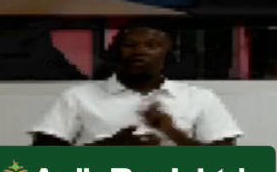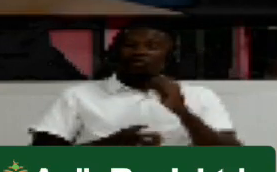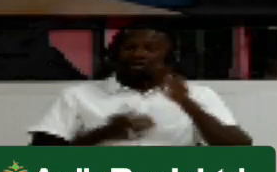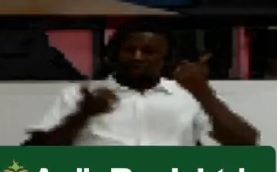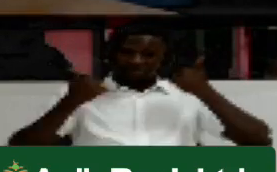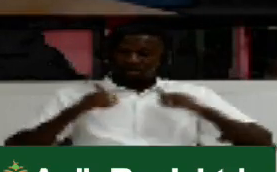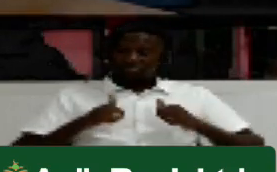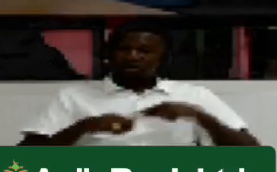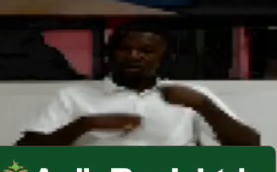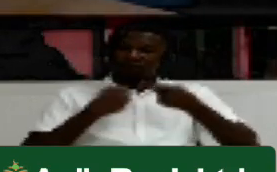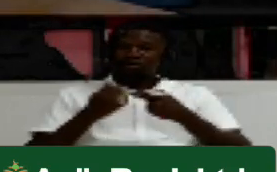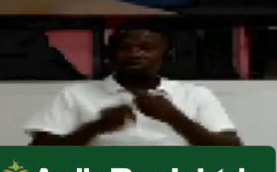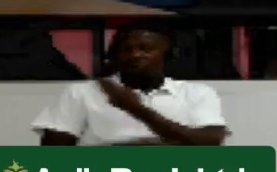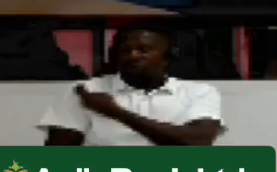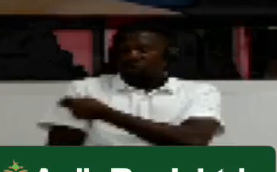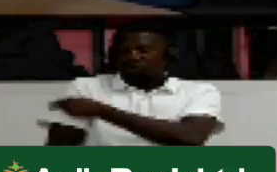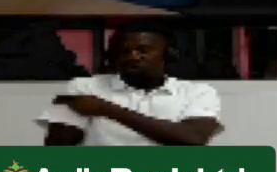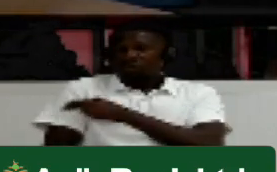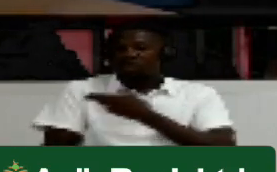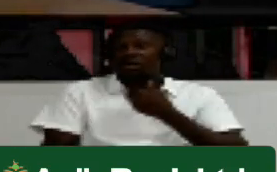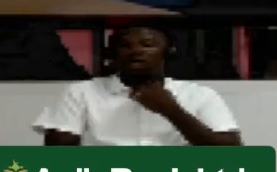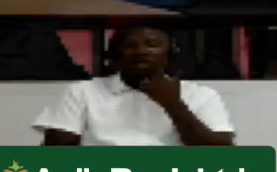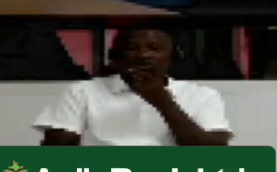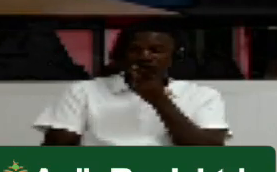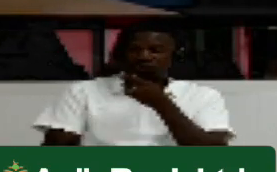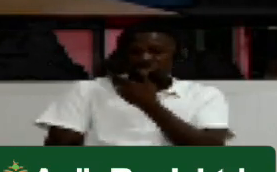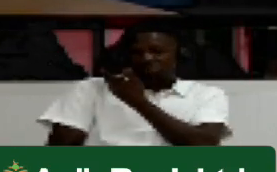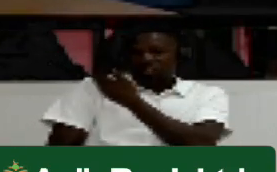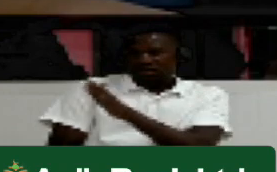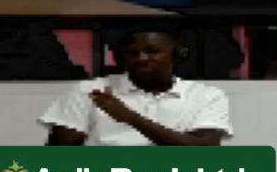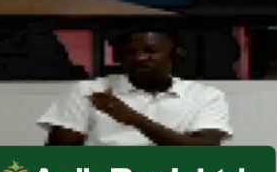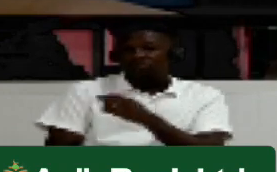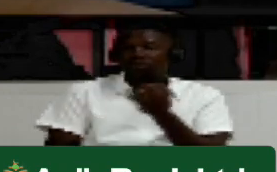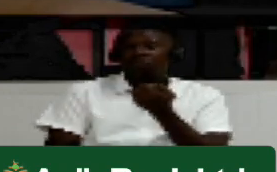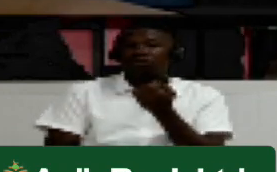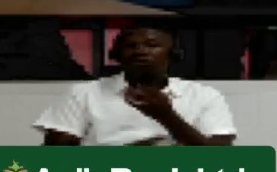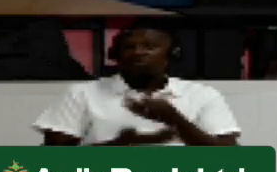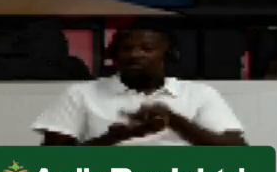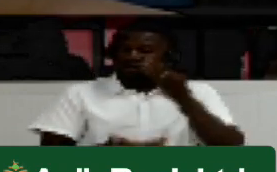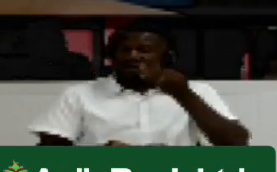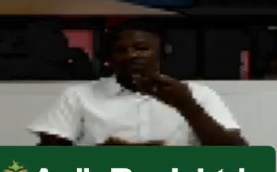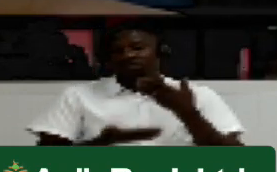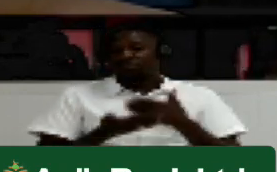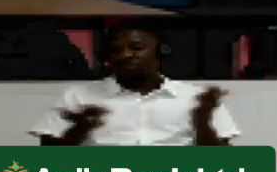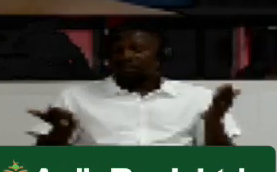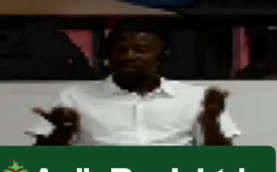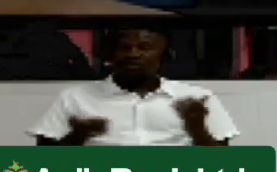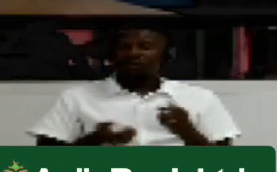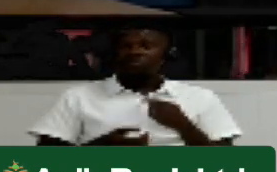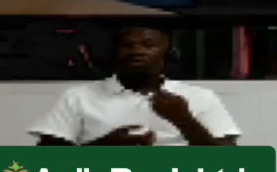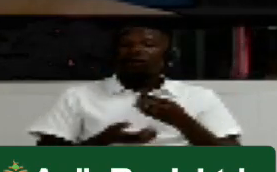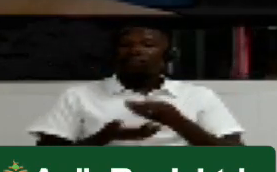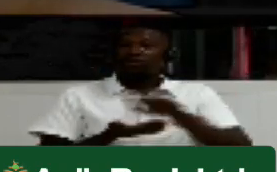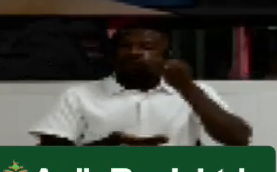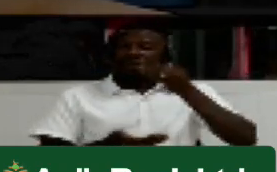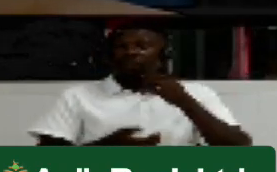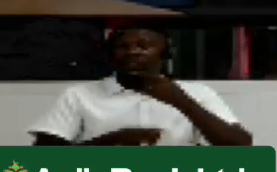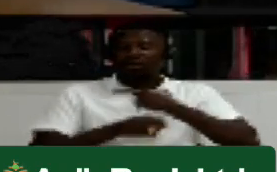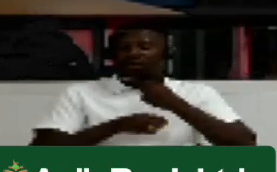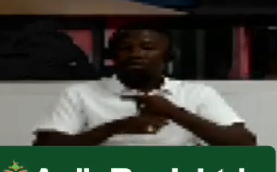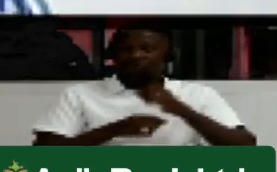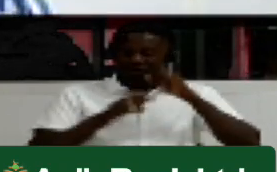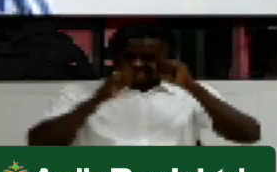happened after the hospital asked you to leave because the funds had expired, the funds that the Gambia government had sent?